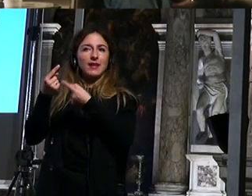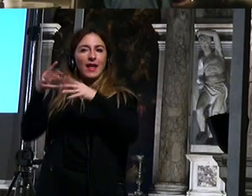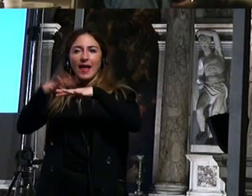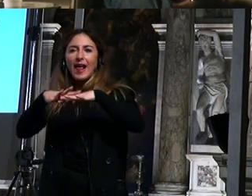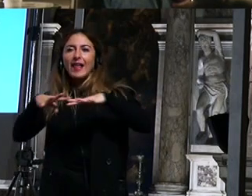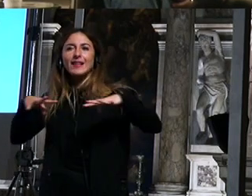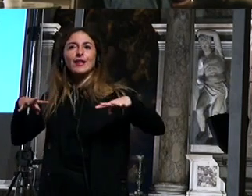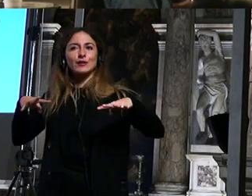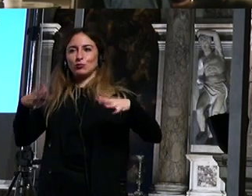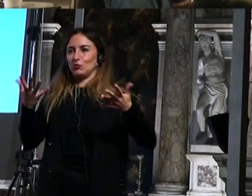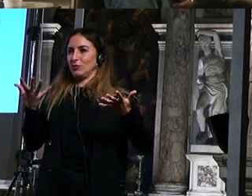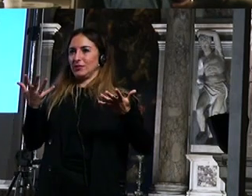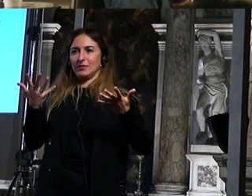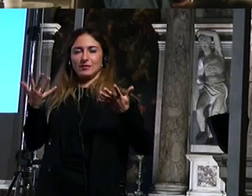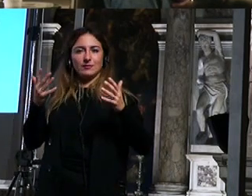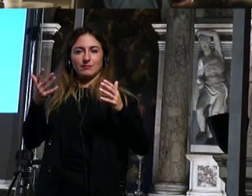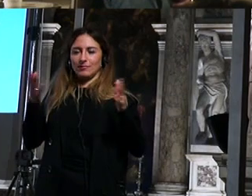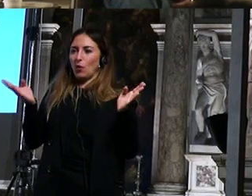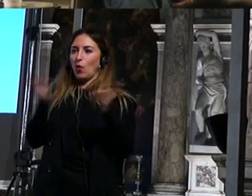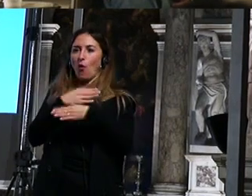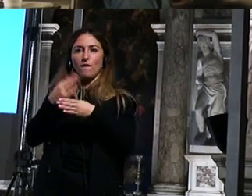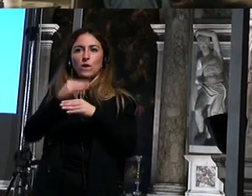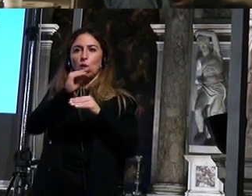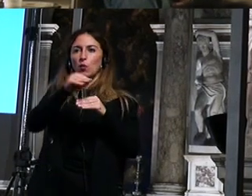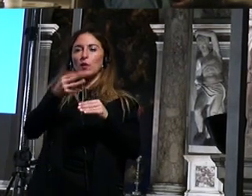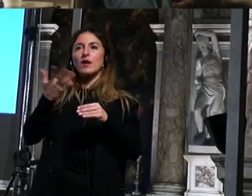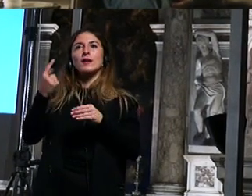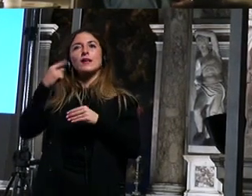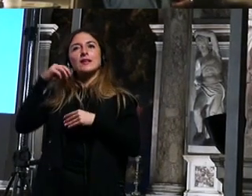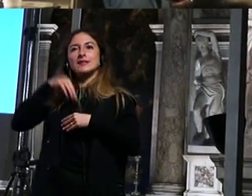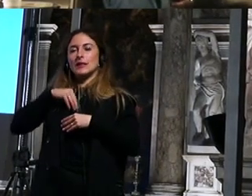identity hooked. Yes, I don't have that at all.